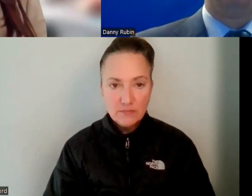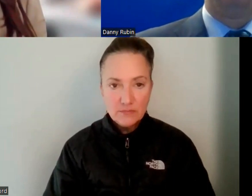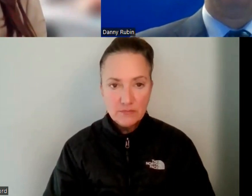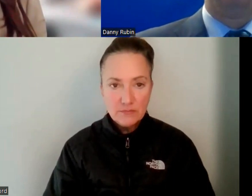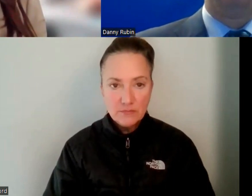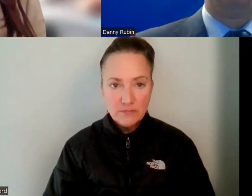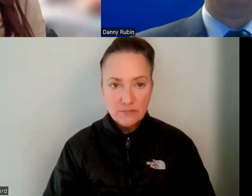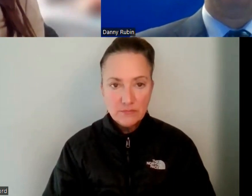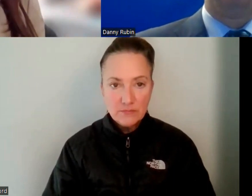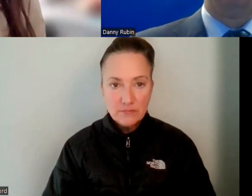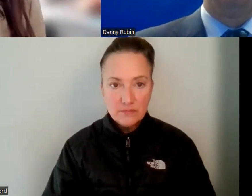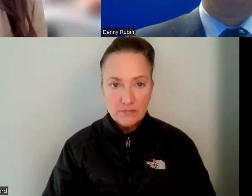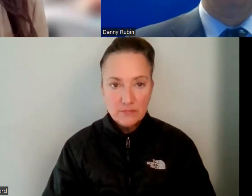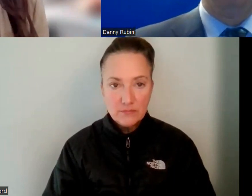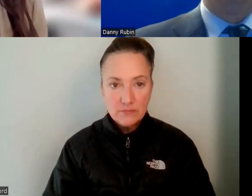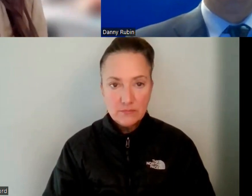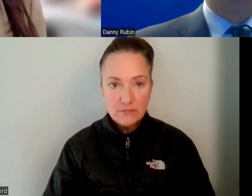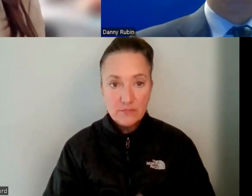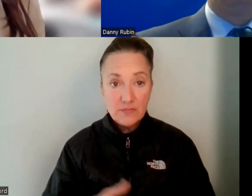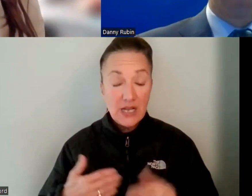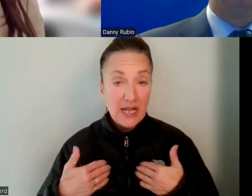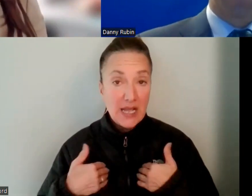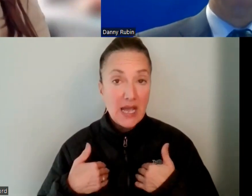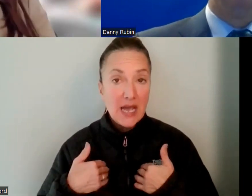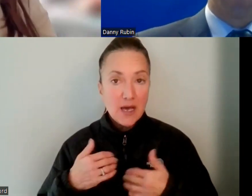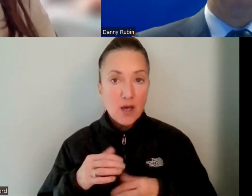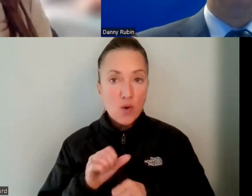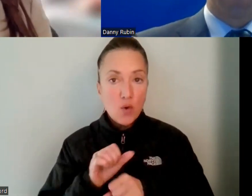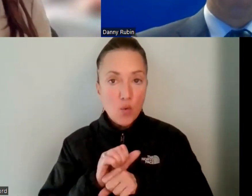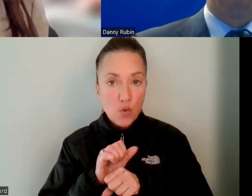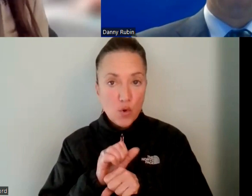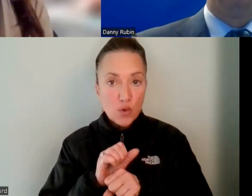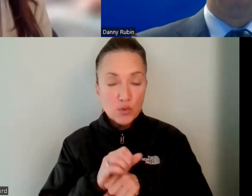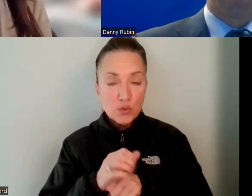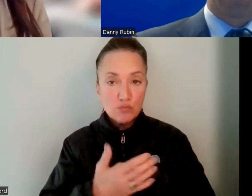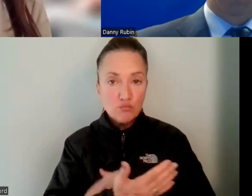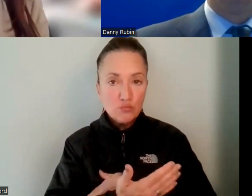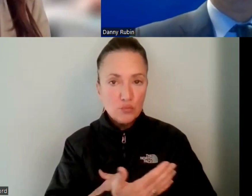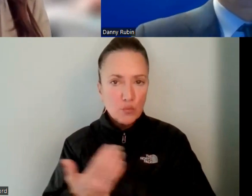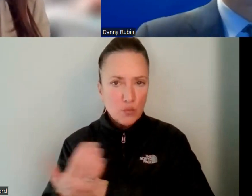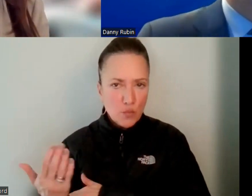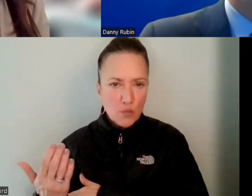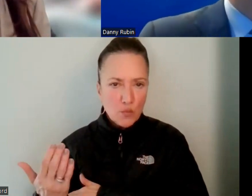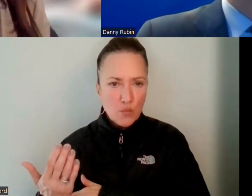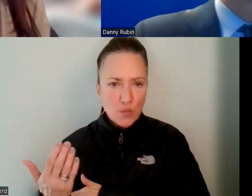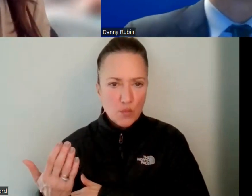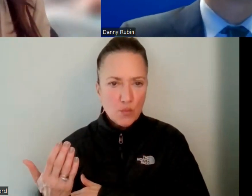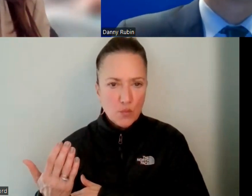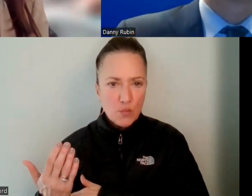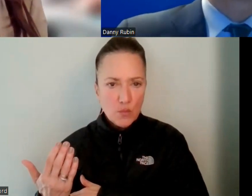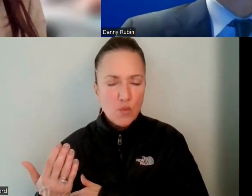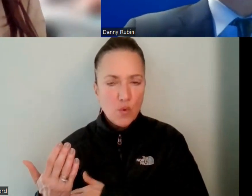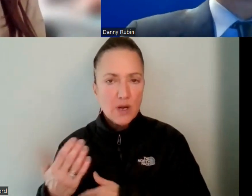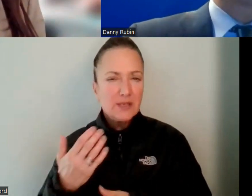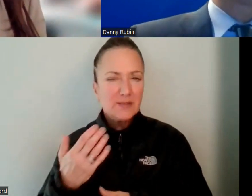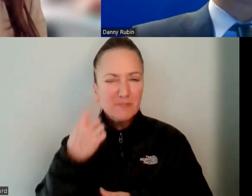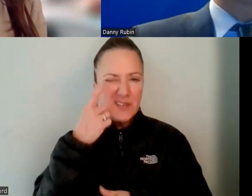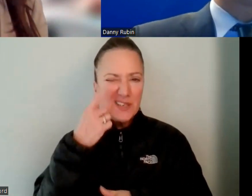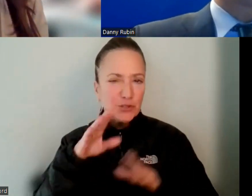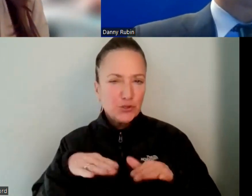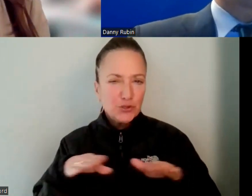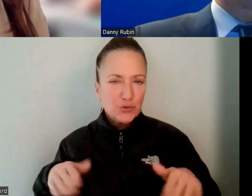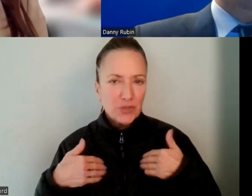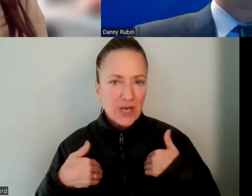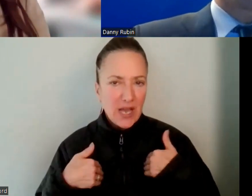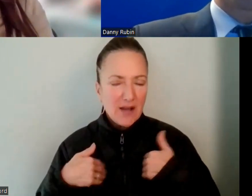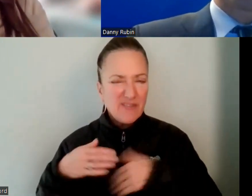basically, I had a really close coworker who used to work the morning shifts because she had kids and she had to go home, take care of them in the evening, and be with